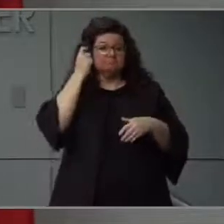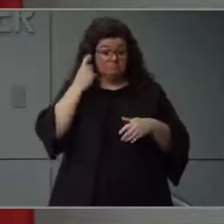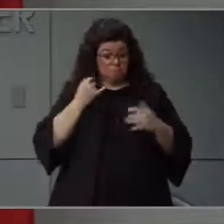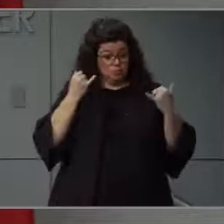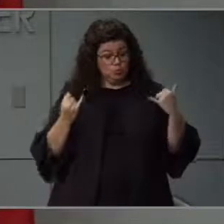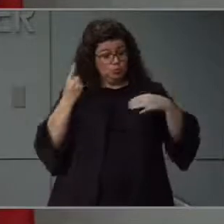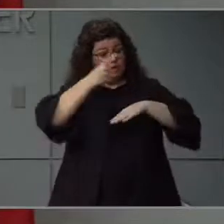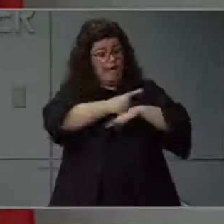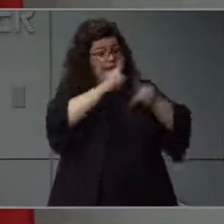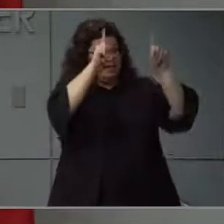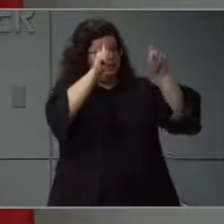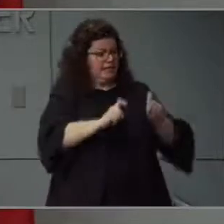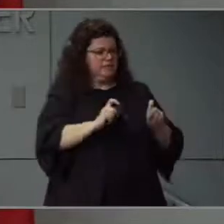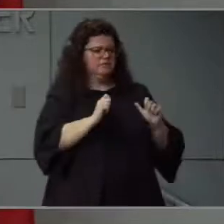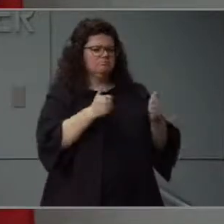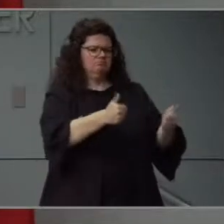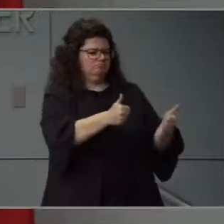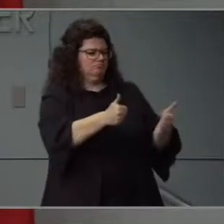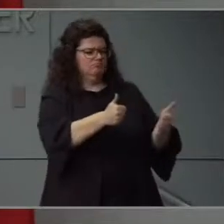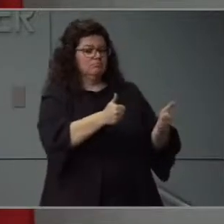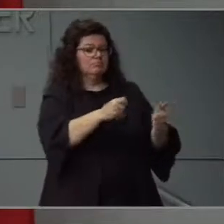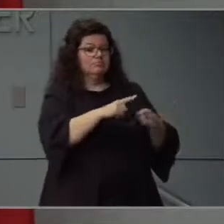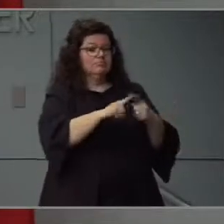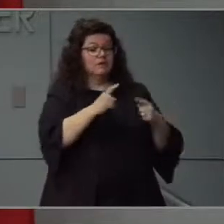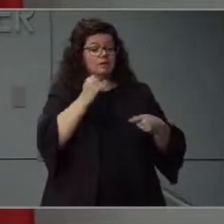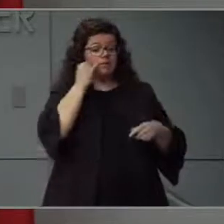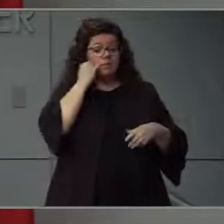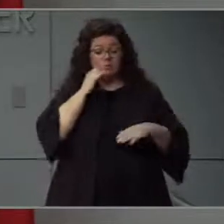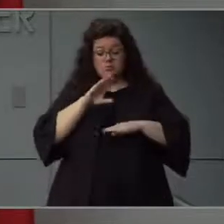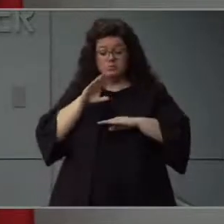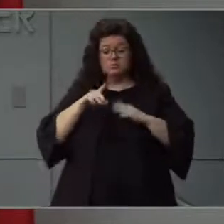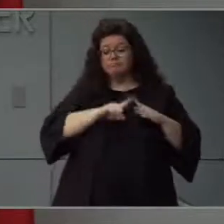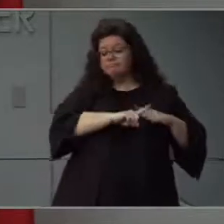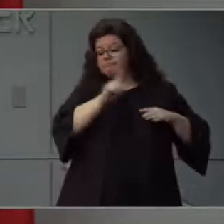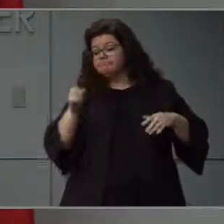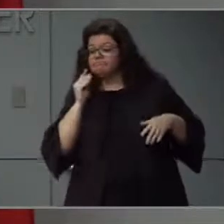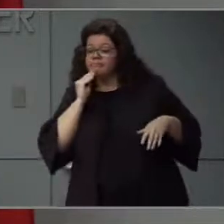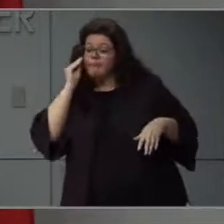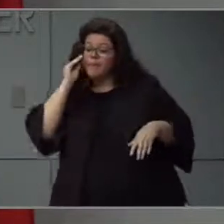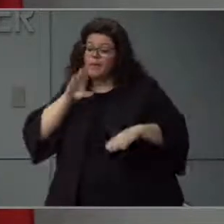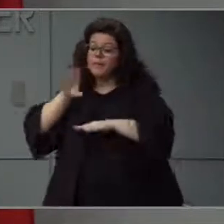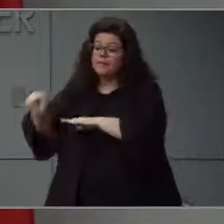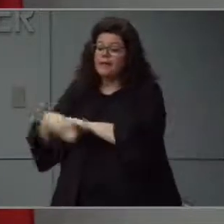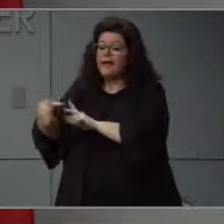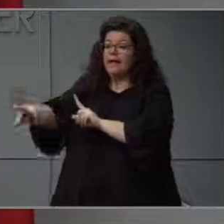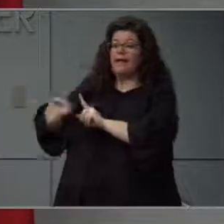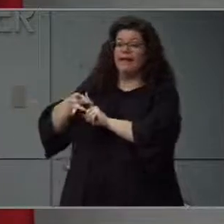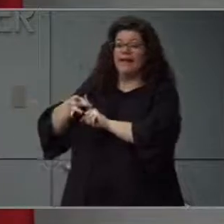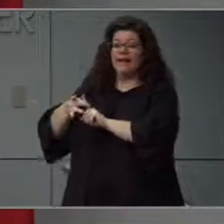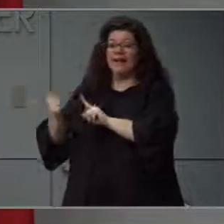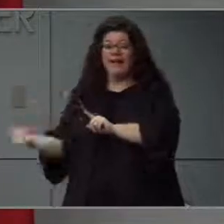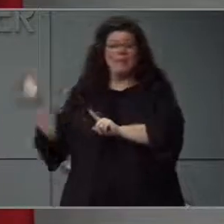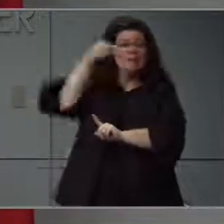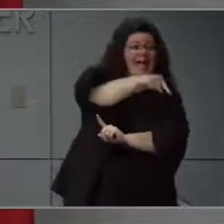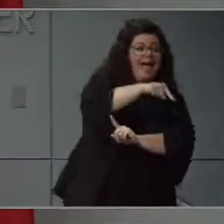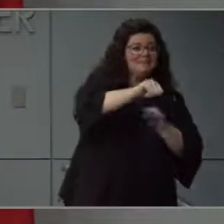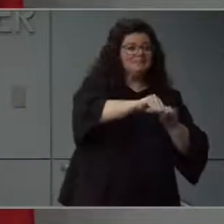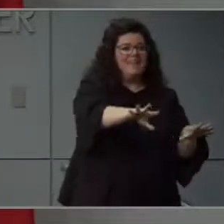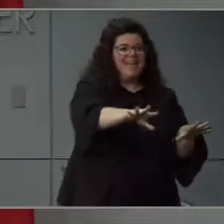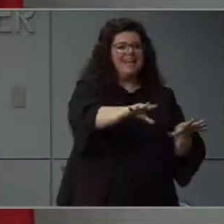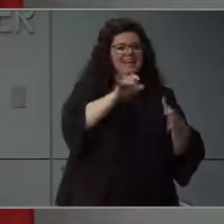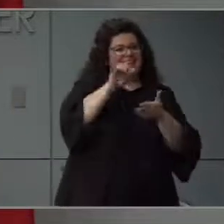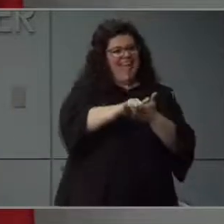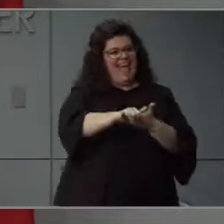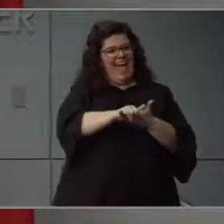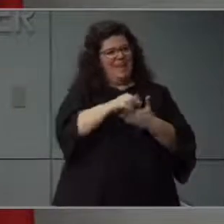is the next interval of time in which you need to test again? I think those are the details we're still working out, but I would encourage, and we're going to be